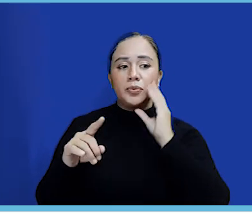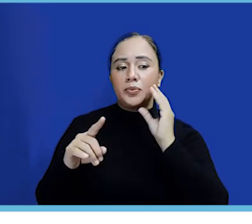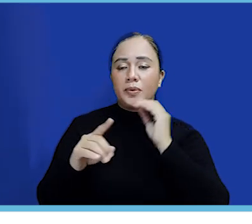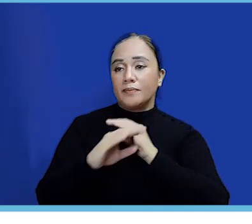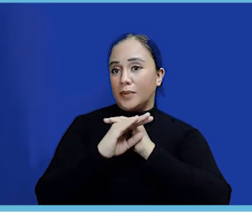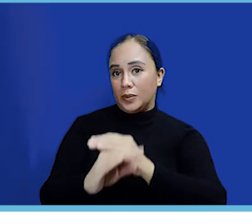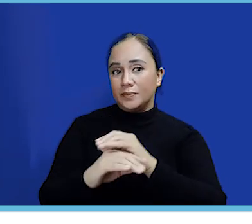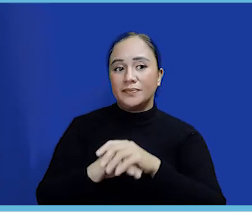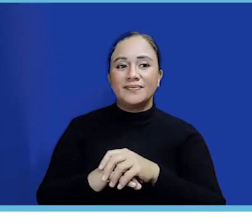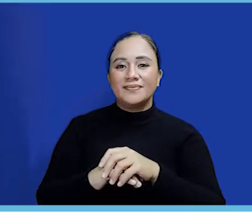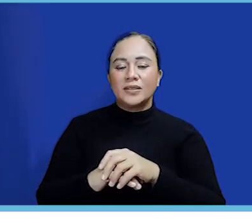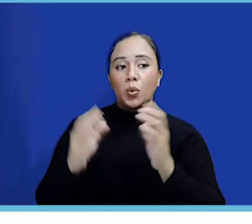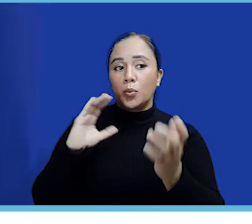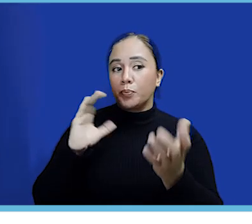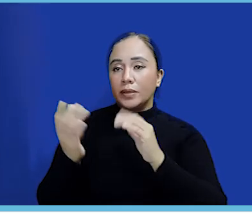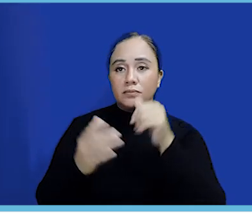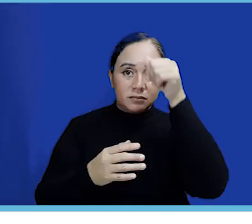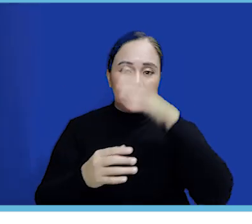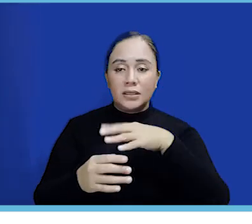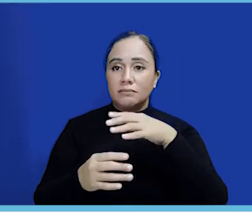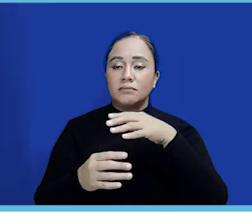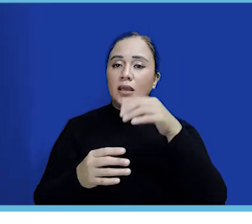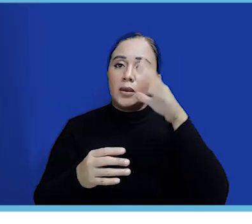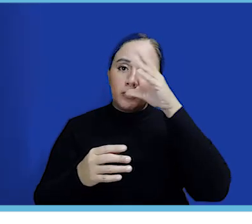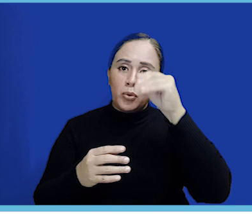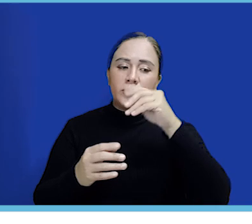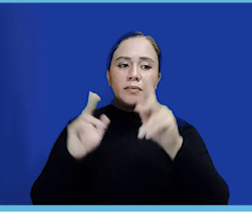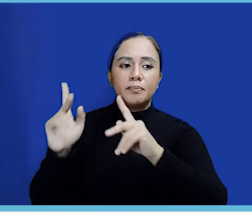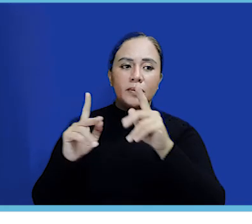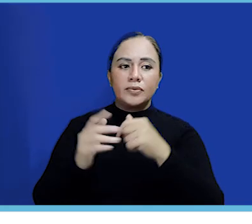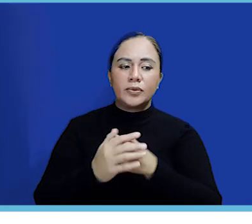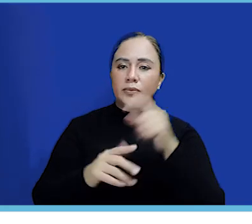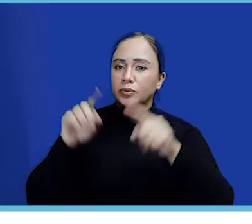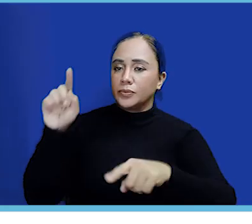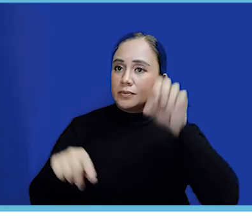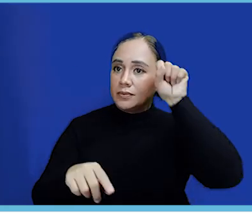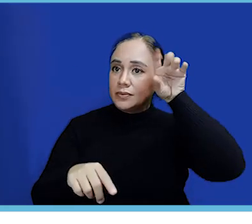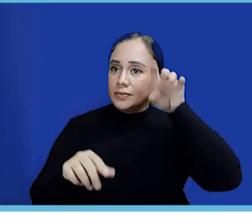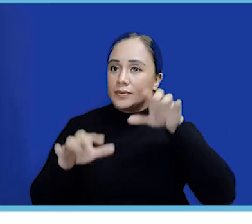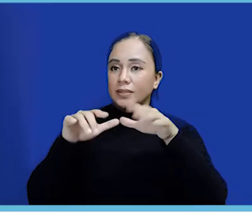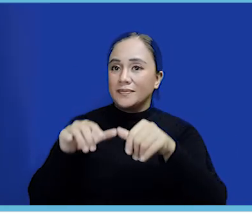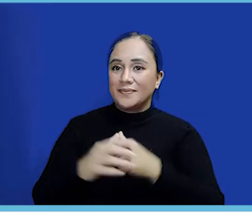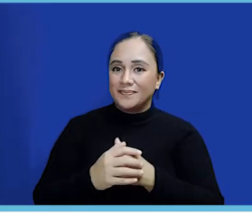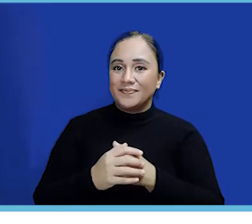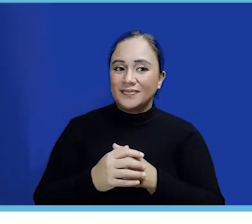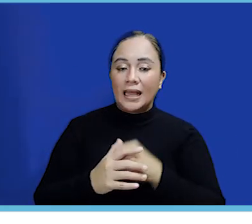different experience of barriers compared to men and boys and people of diverse OGSC with